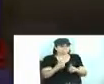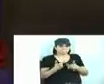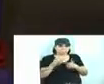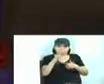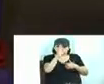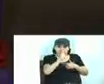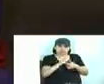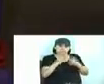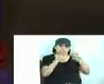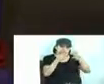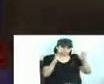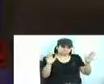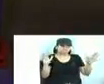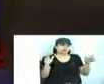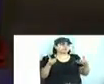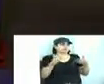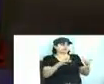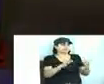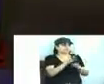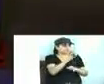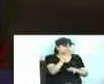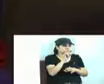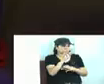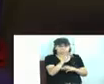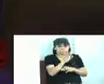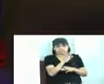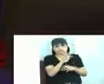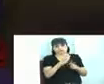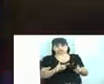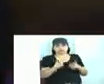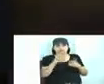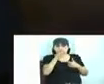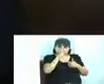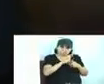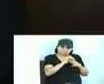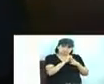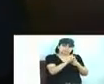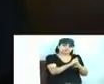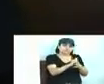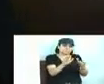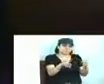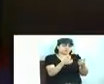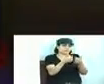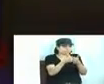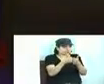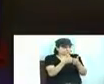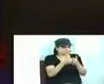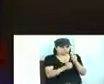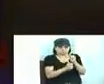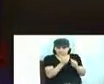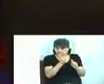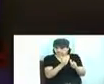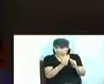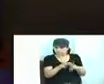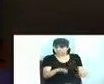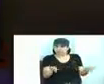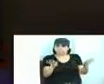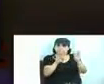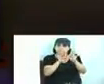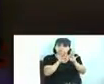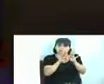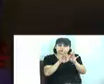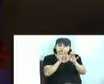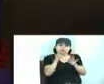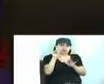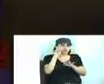up and let the Spirit of the living God guide us and challenge us. And most importantly, what I learned on that particular day and what I